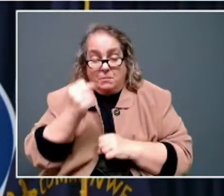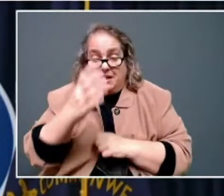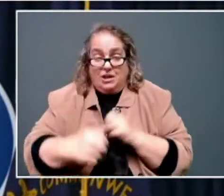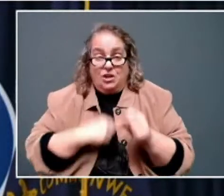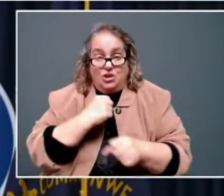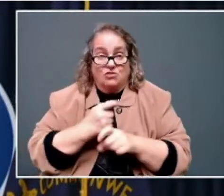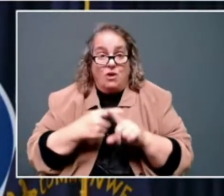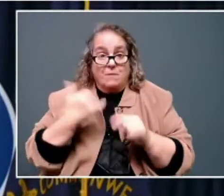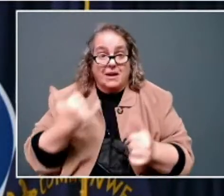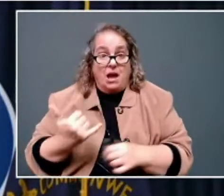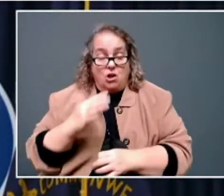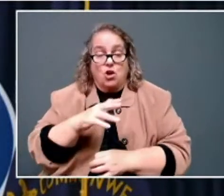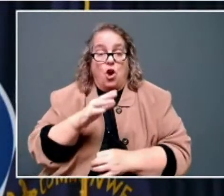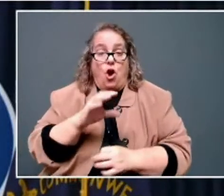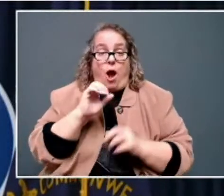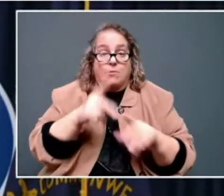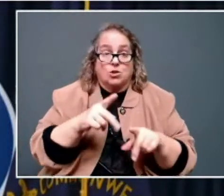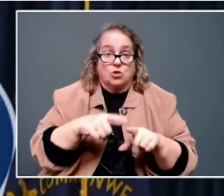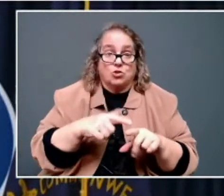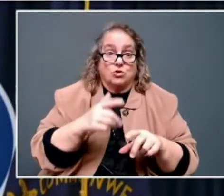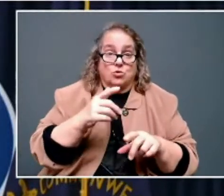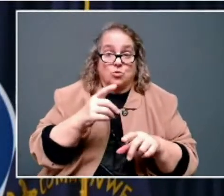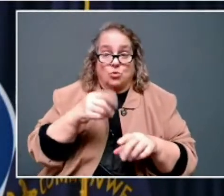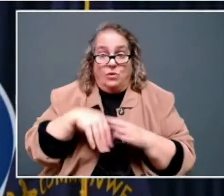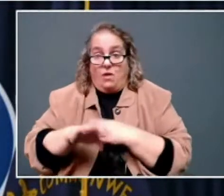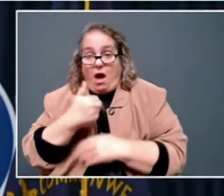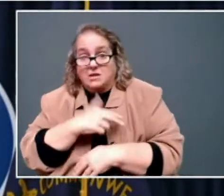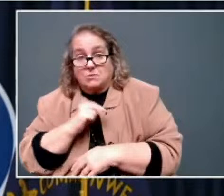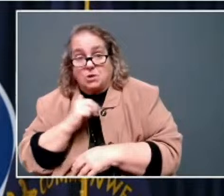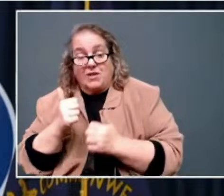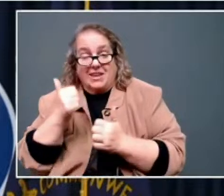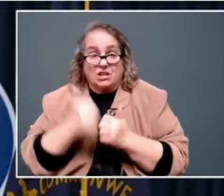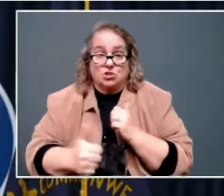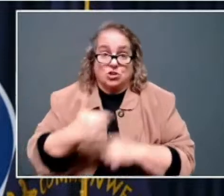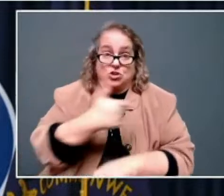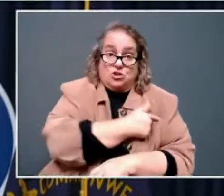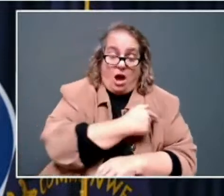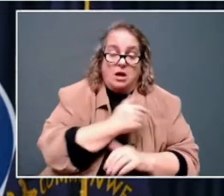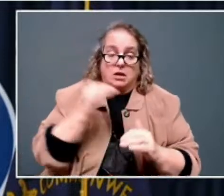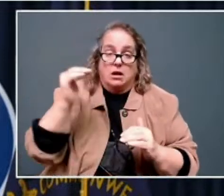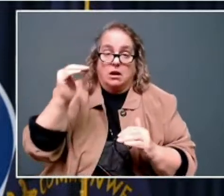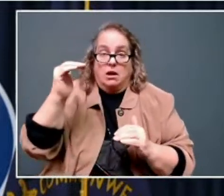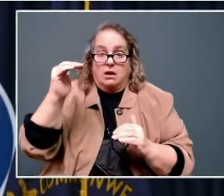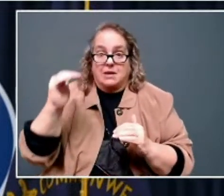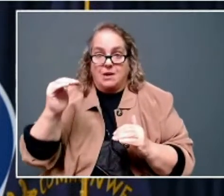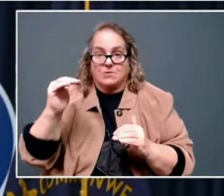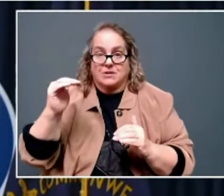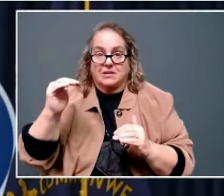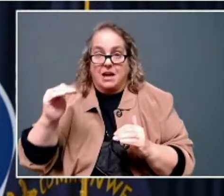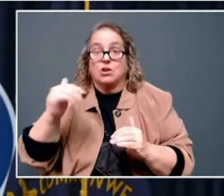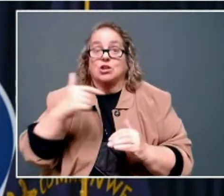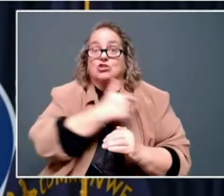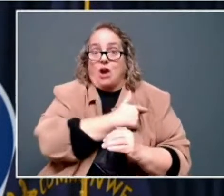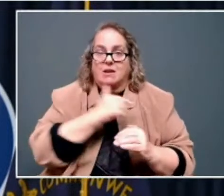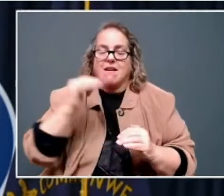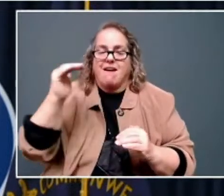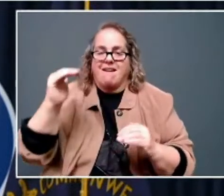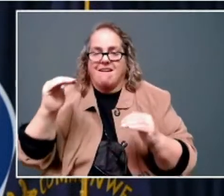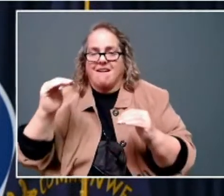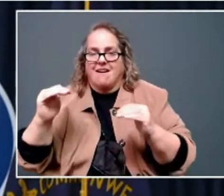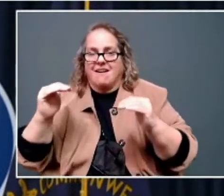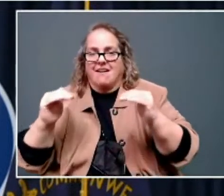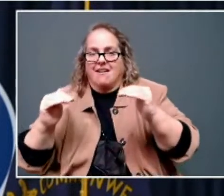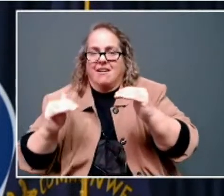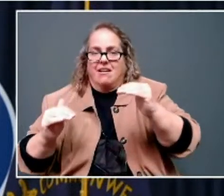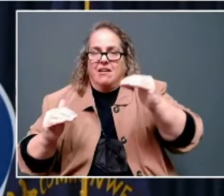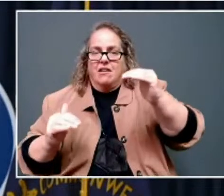hospitalized decreased with every shot that you get. So I would say to protect our hospital capacity, that is the